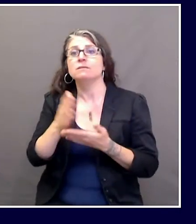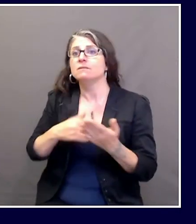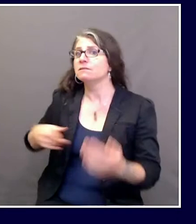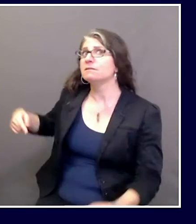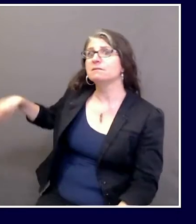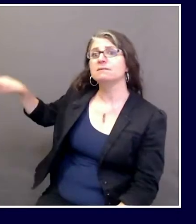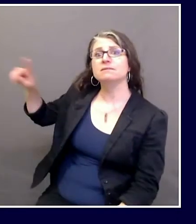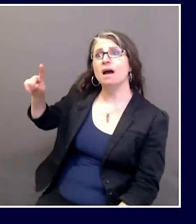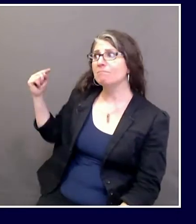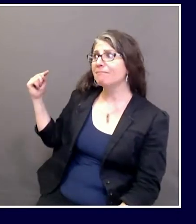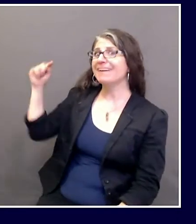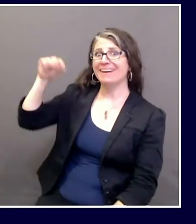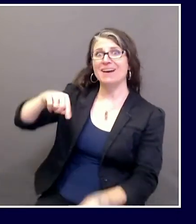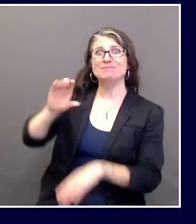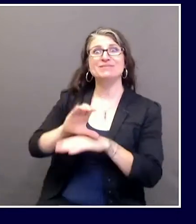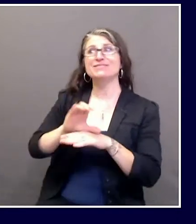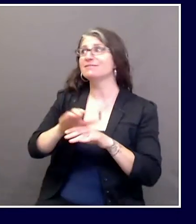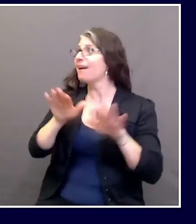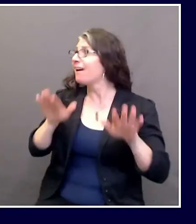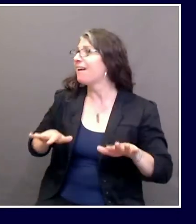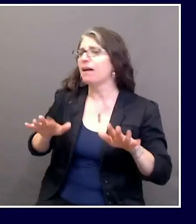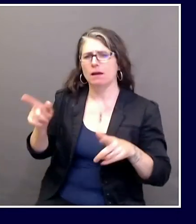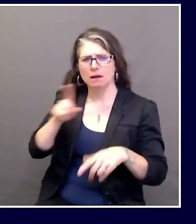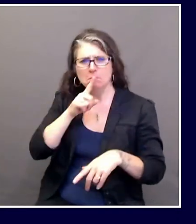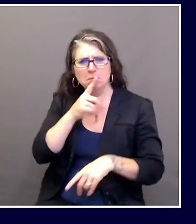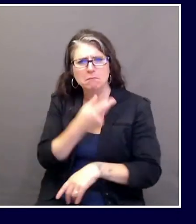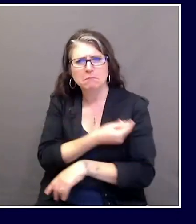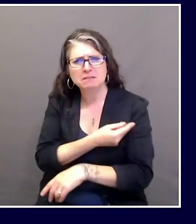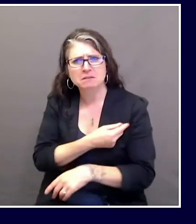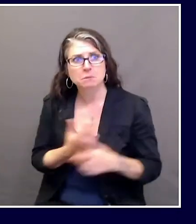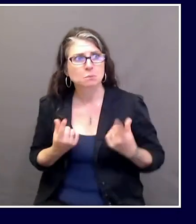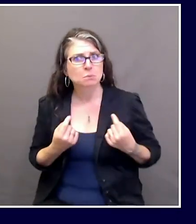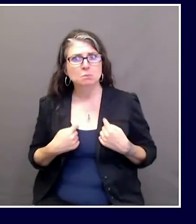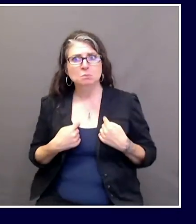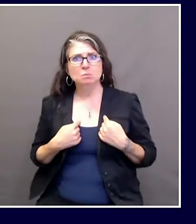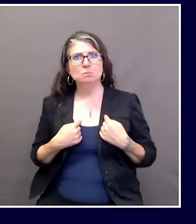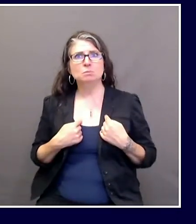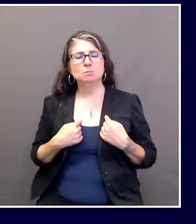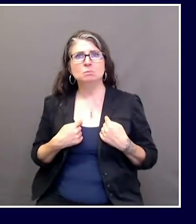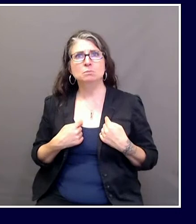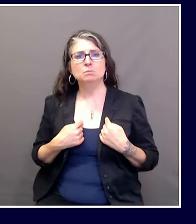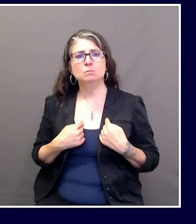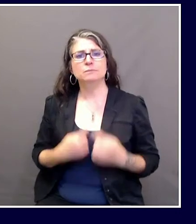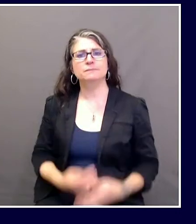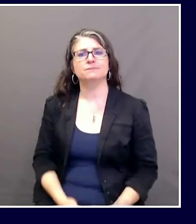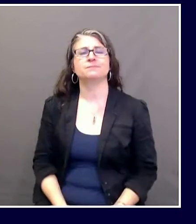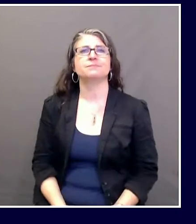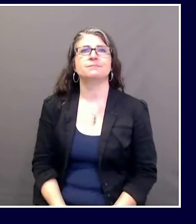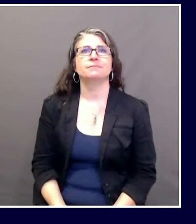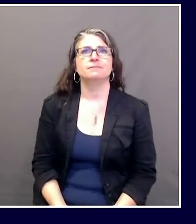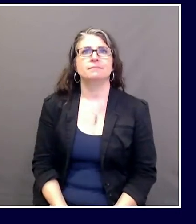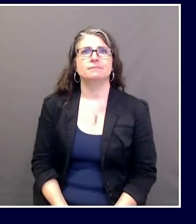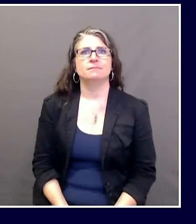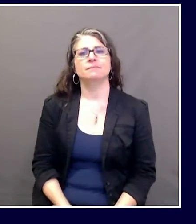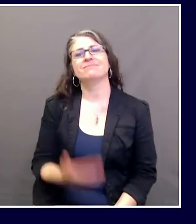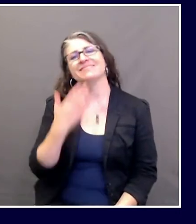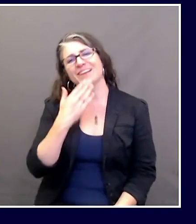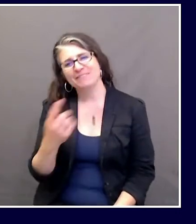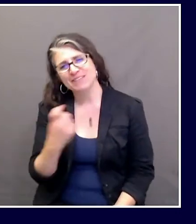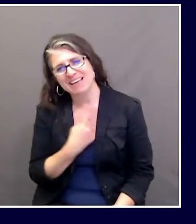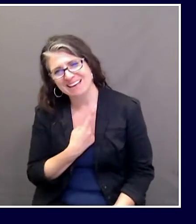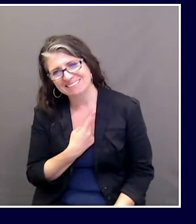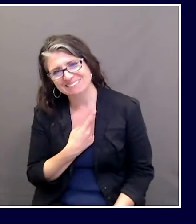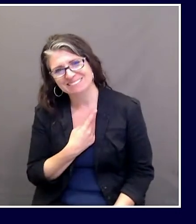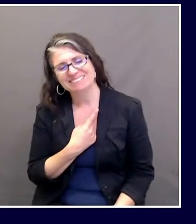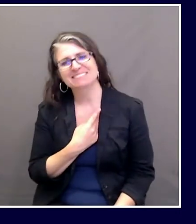Yes. So this is reflected in the latest round of guidance that I believe